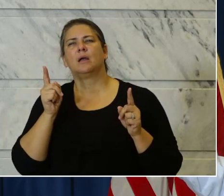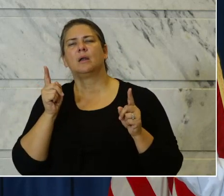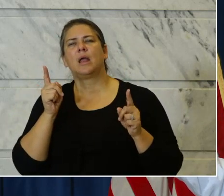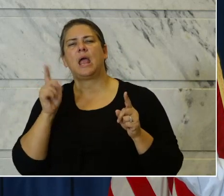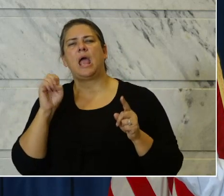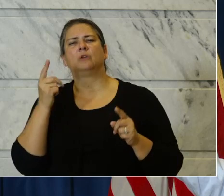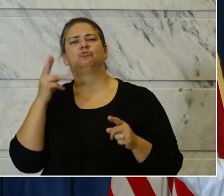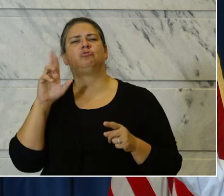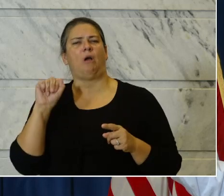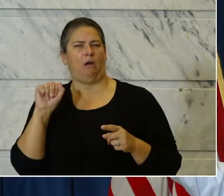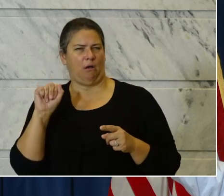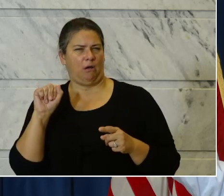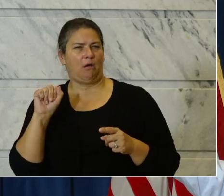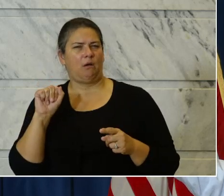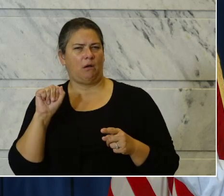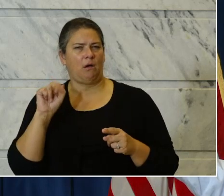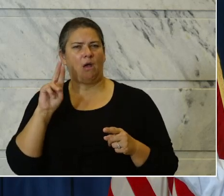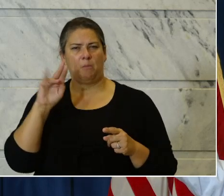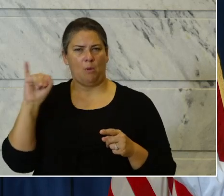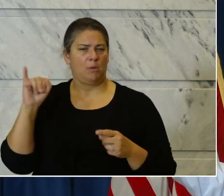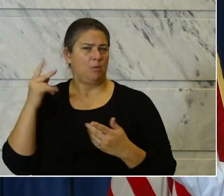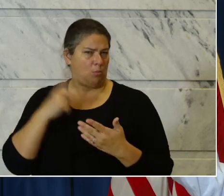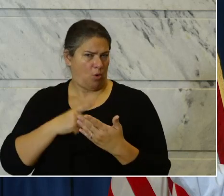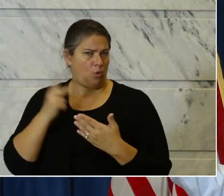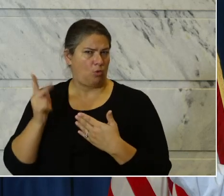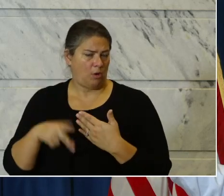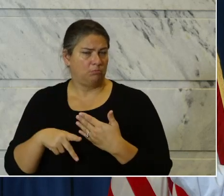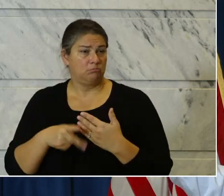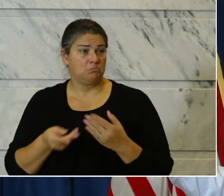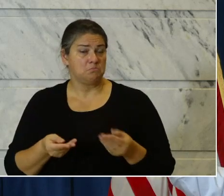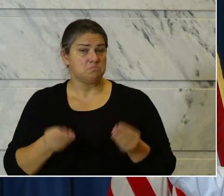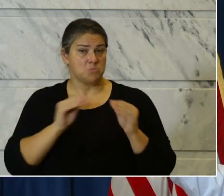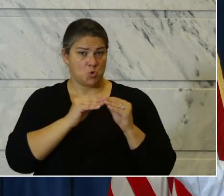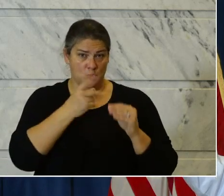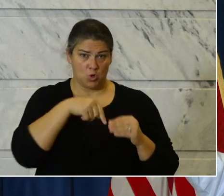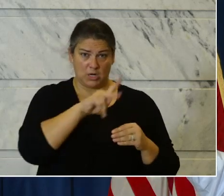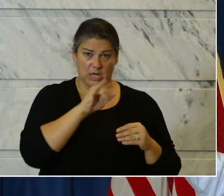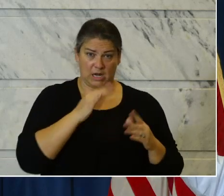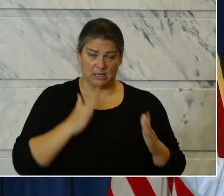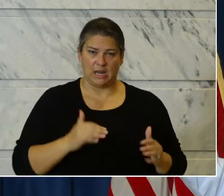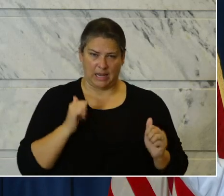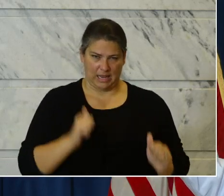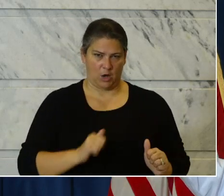extra unemployment program that more people would qualify for in Kentucky